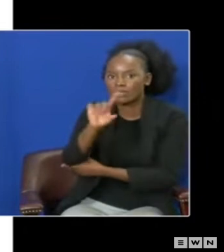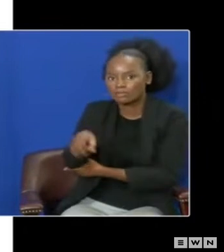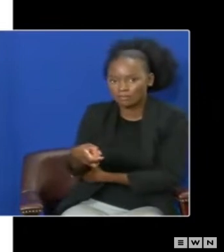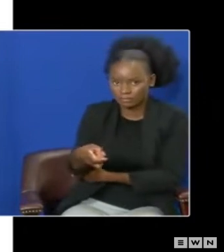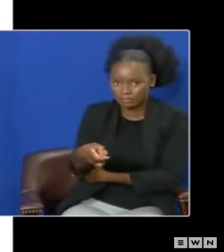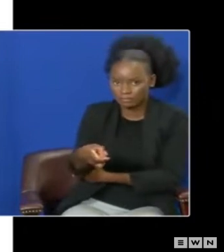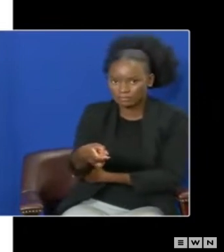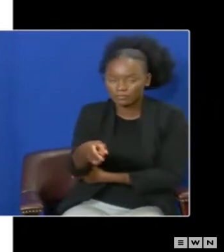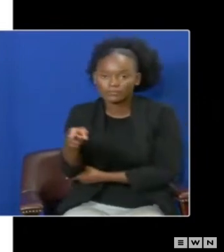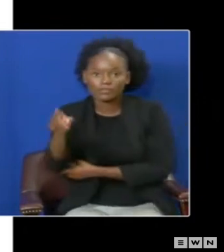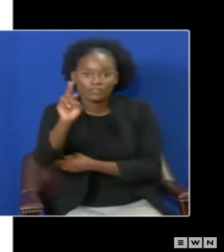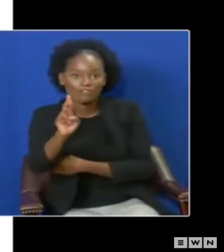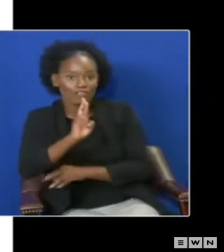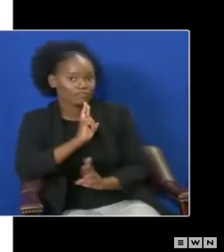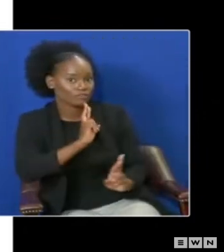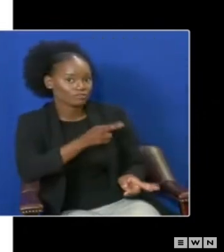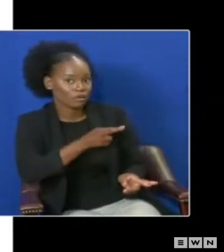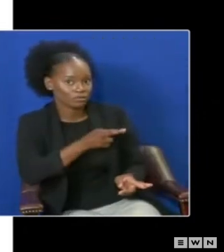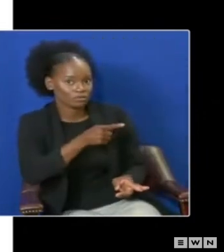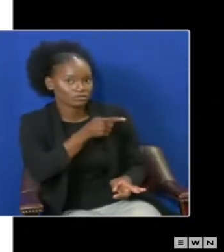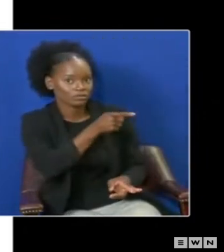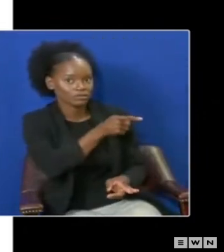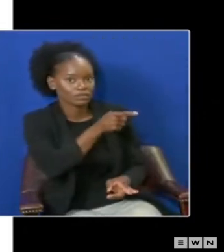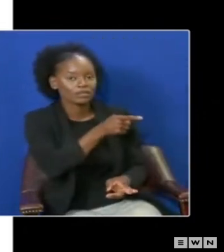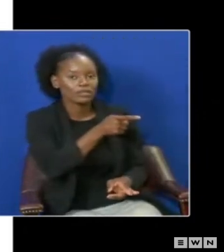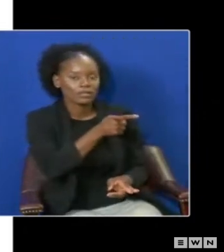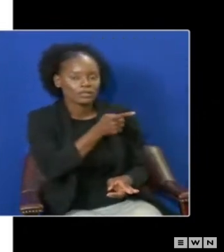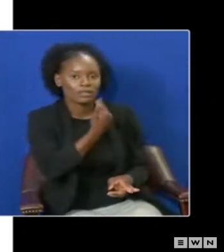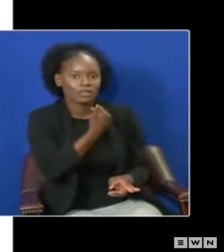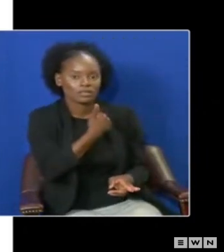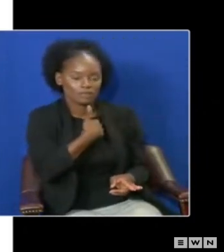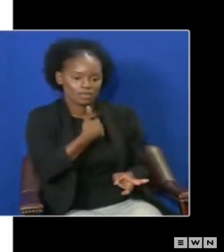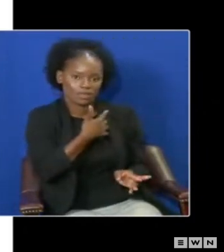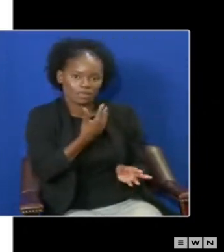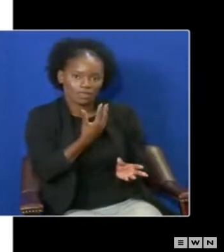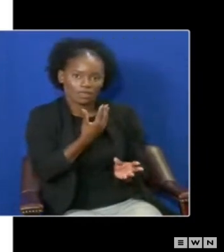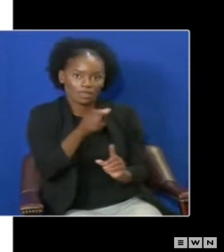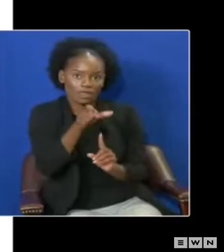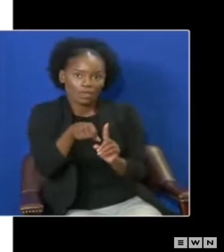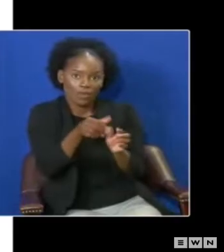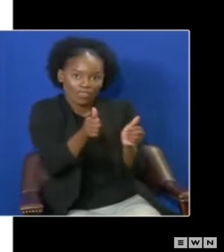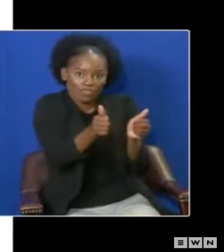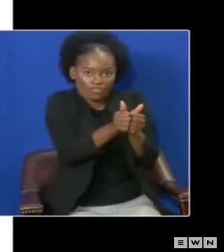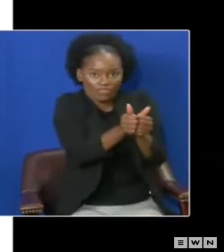Rafadi. I'm with someone who is close to our news.